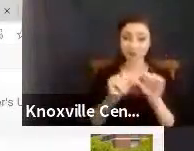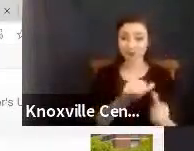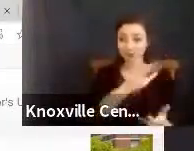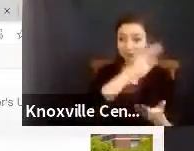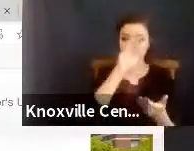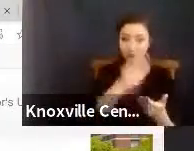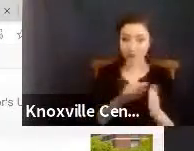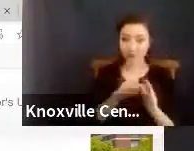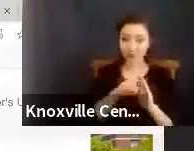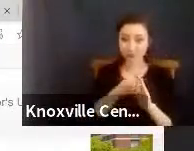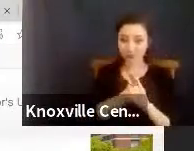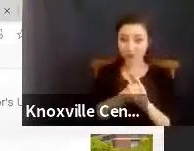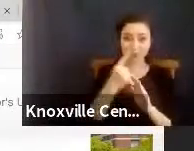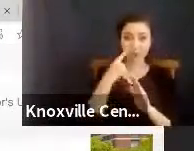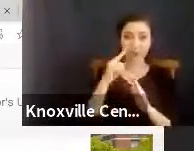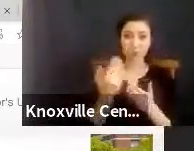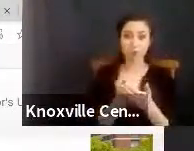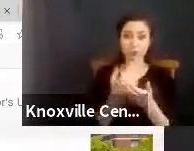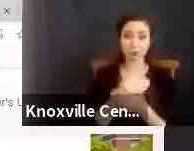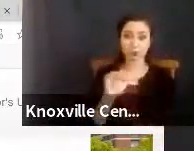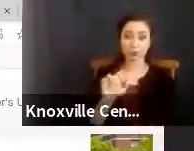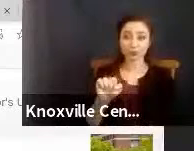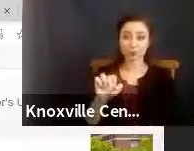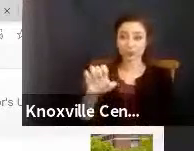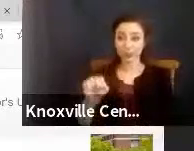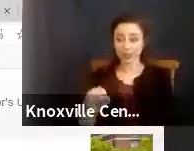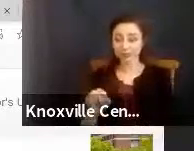or stability in new cases for 14 days.